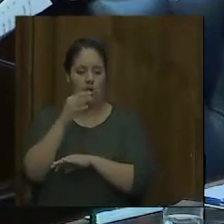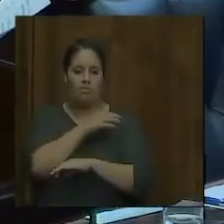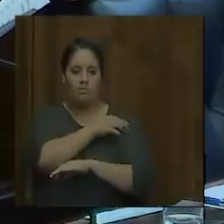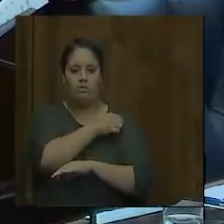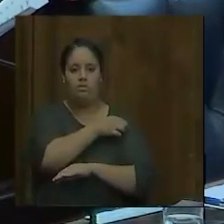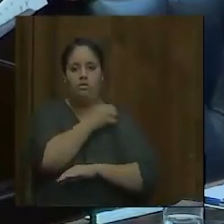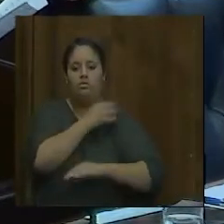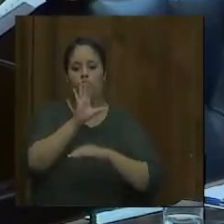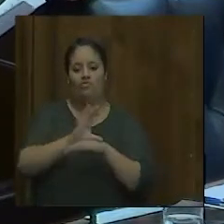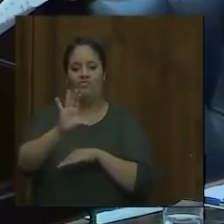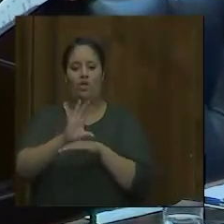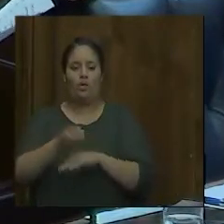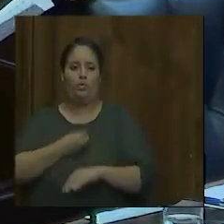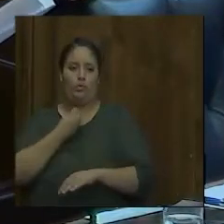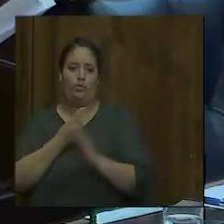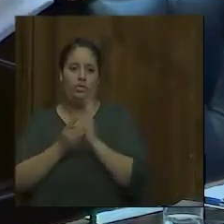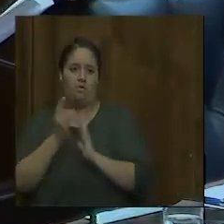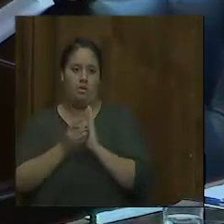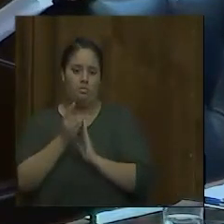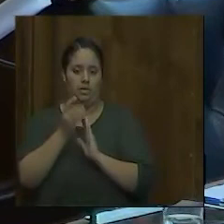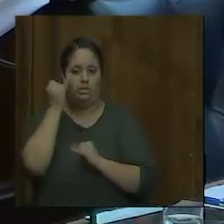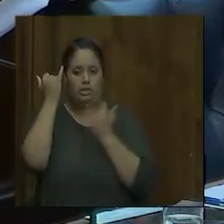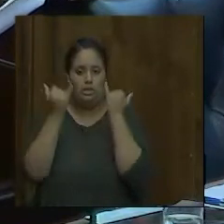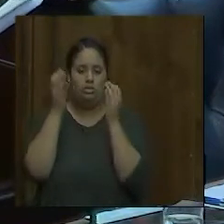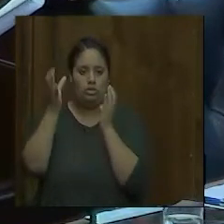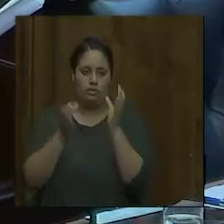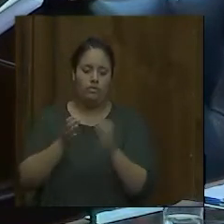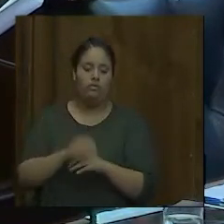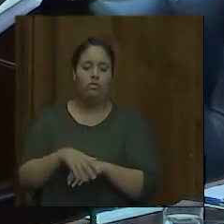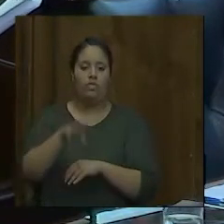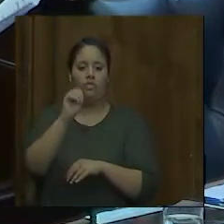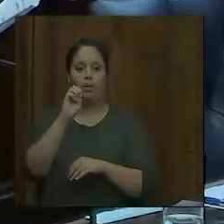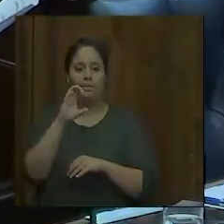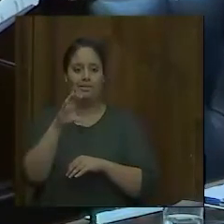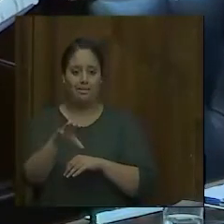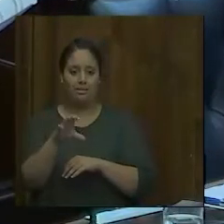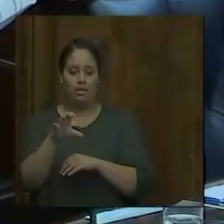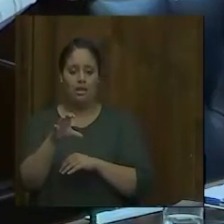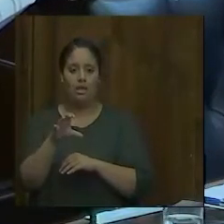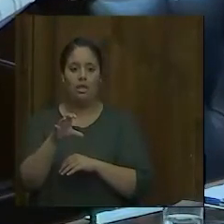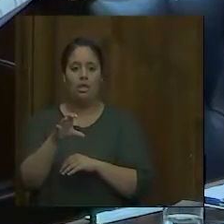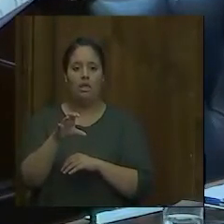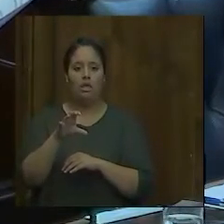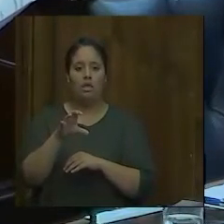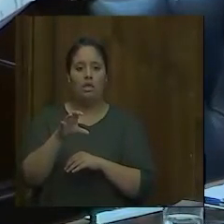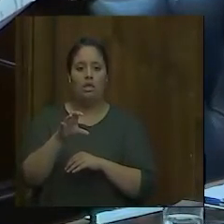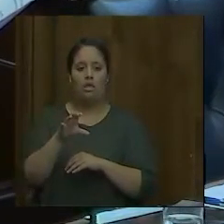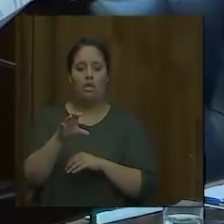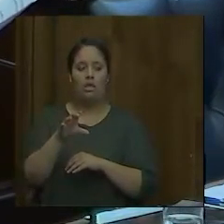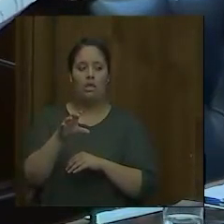to fund youth development initiative. The MEC is laminating that the